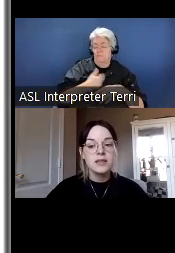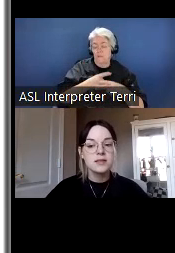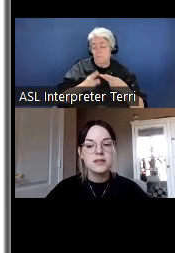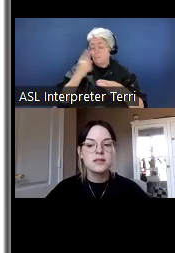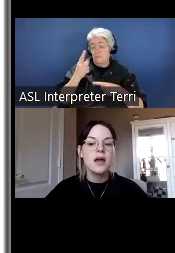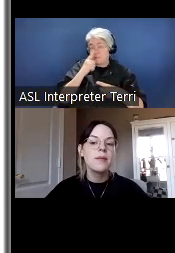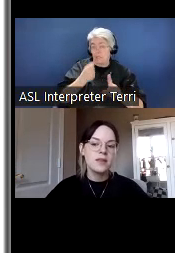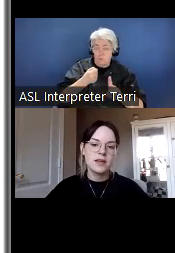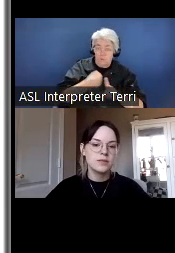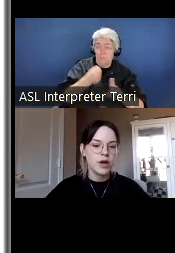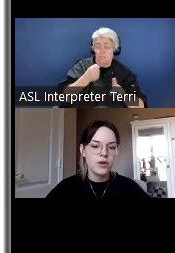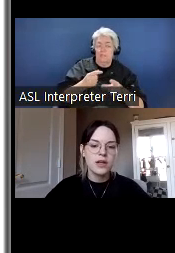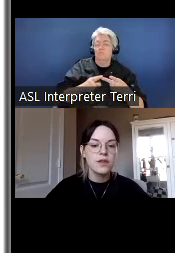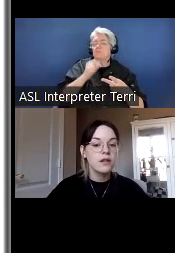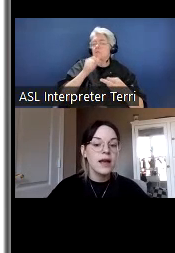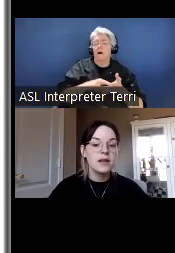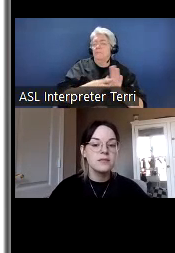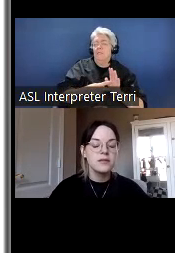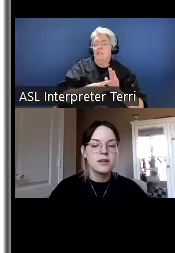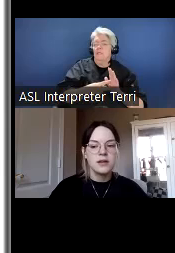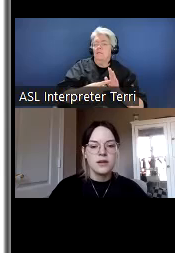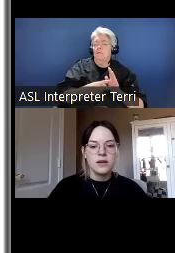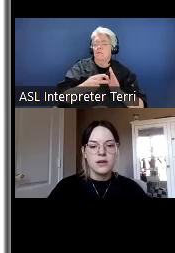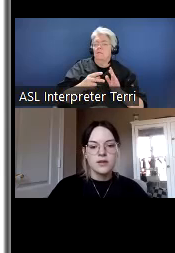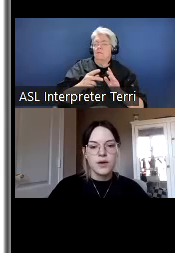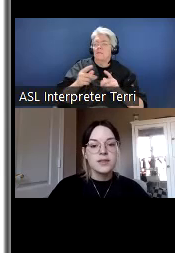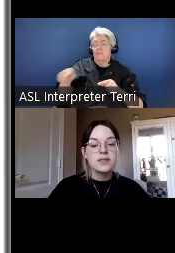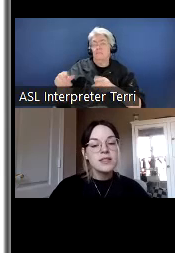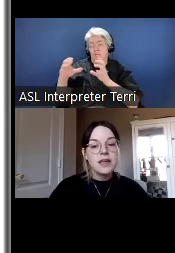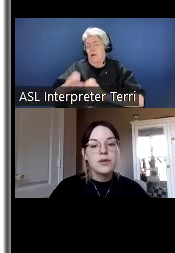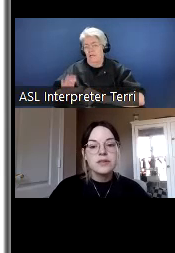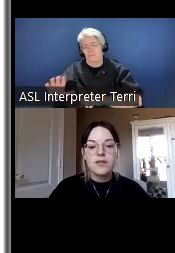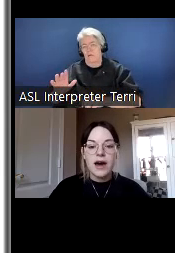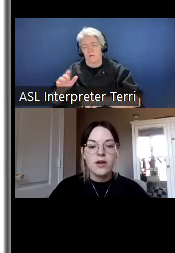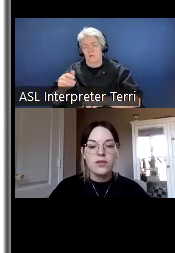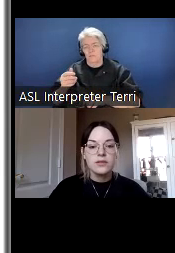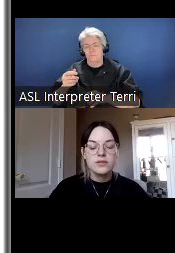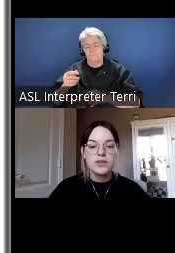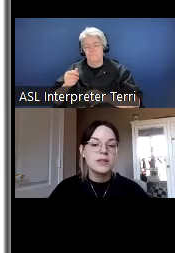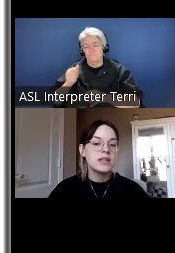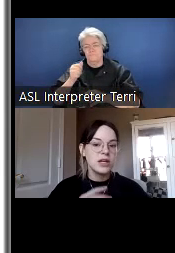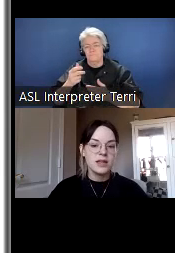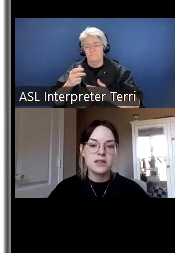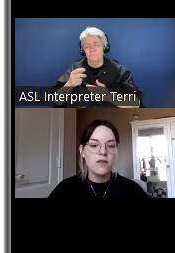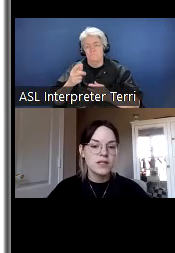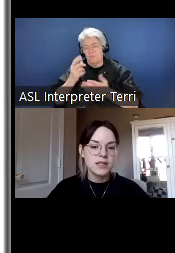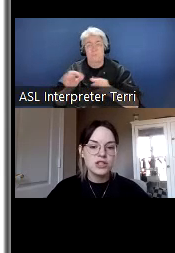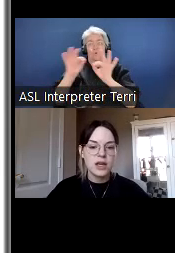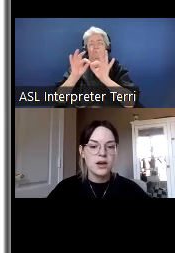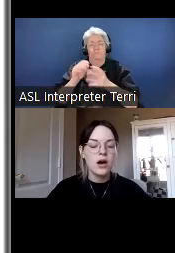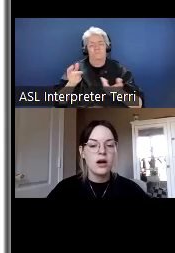out to us does not mean that that's a priority for the client. So some examples of how to initiate